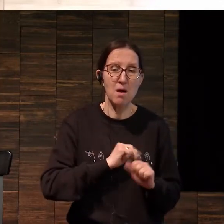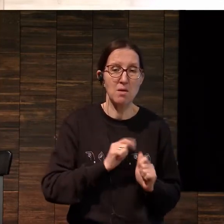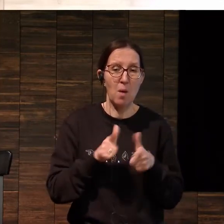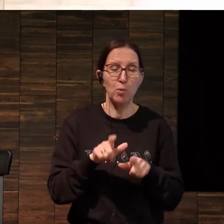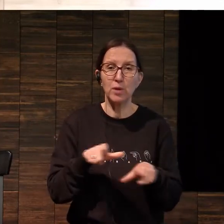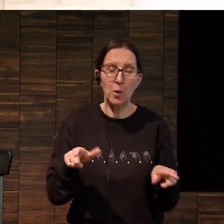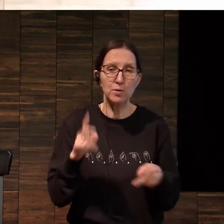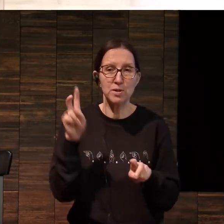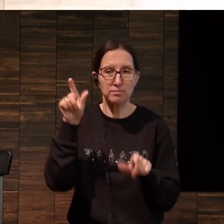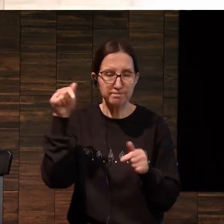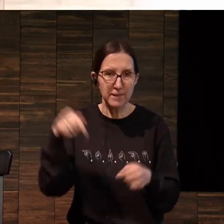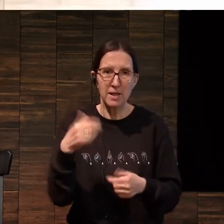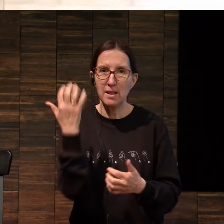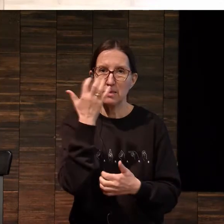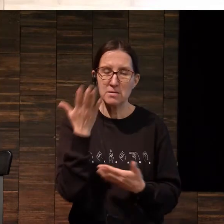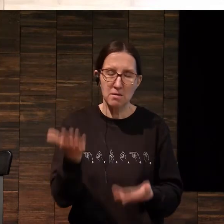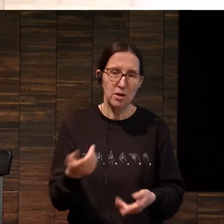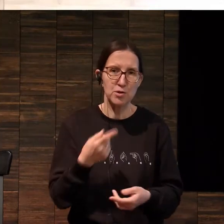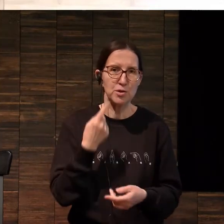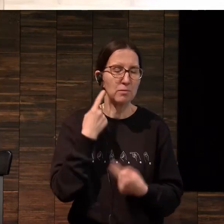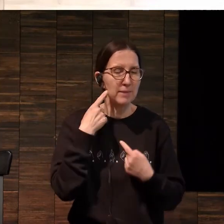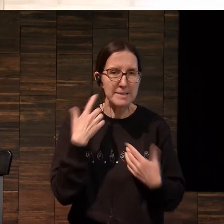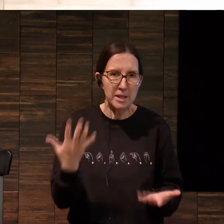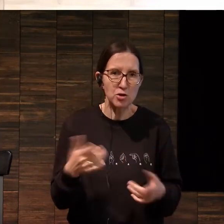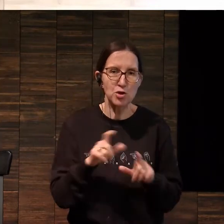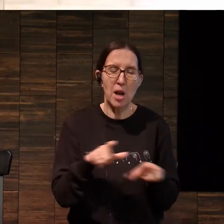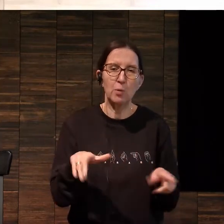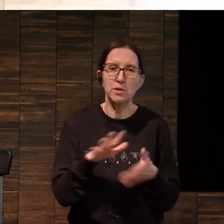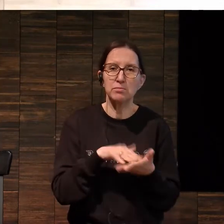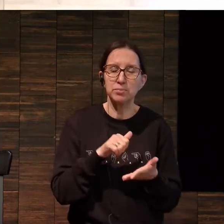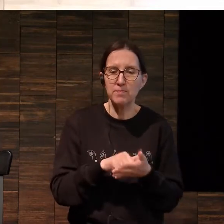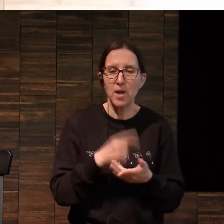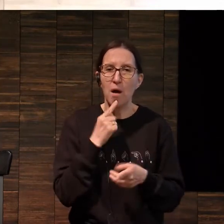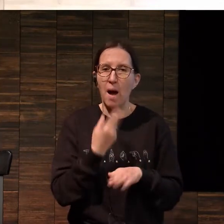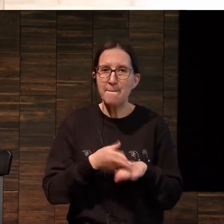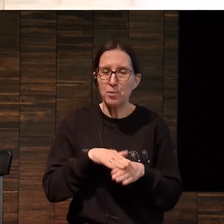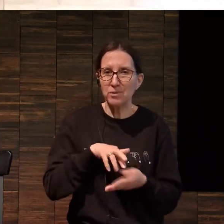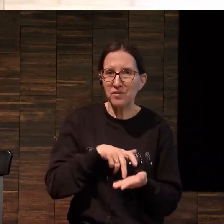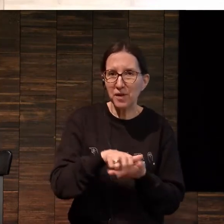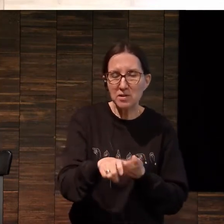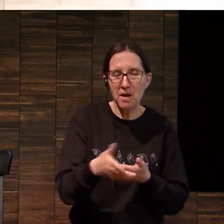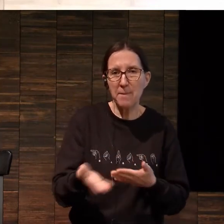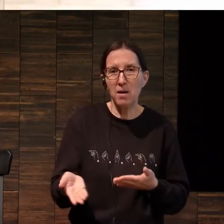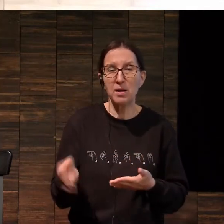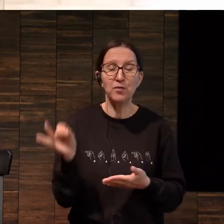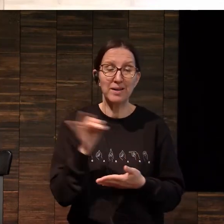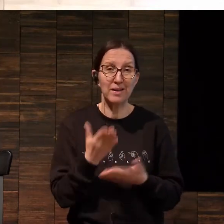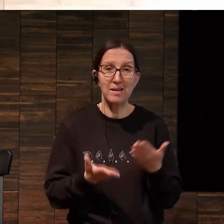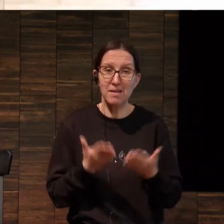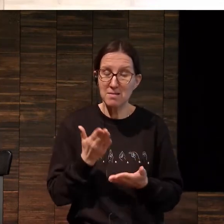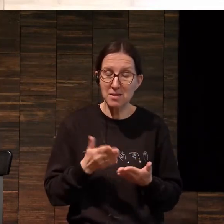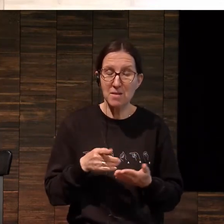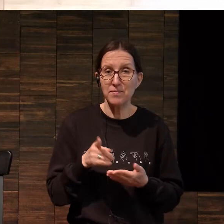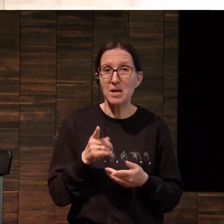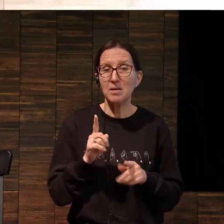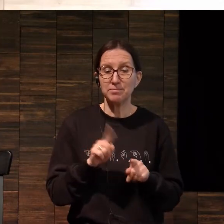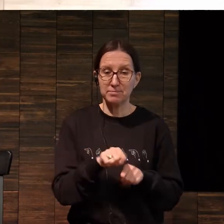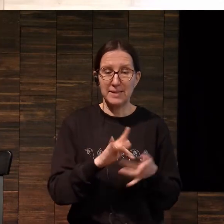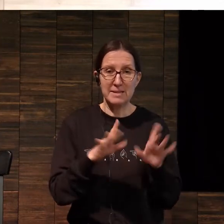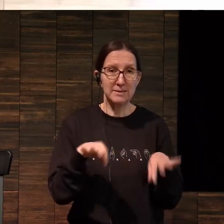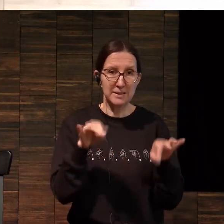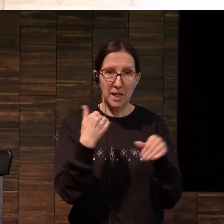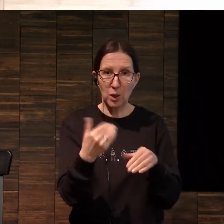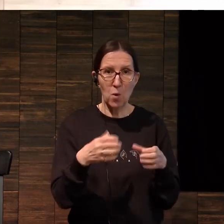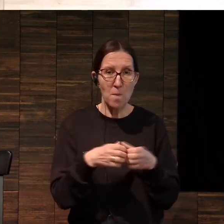how are these HR teams able to recruit these people? And then if the company itself isn't internally accessible, then it's just